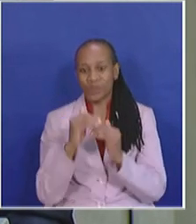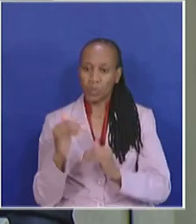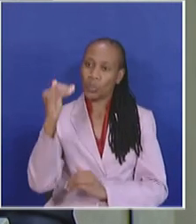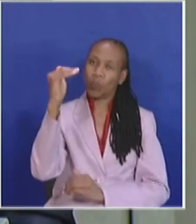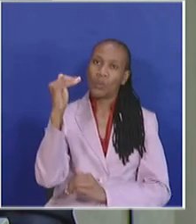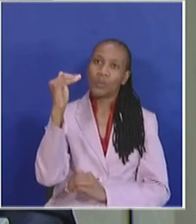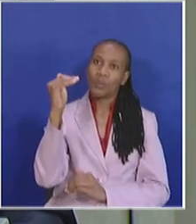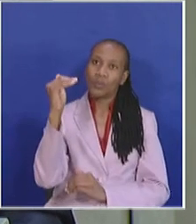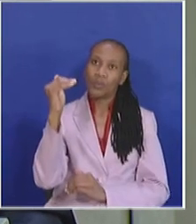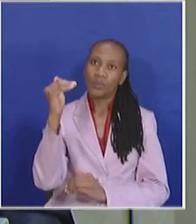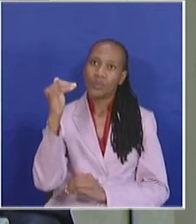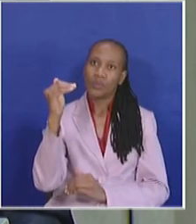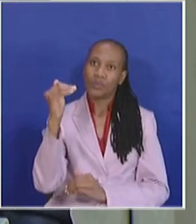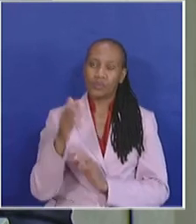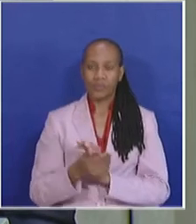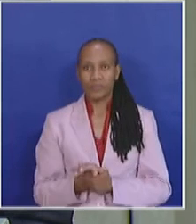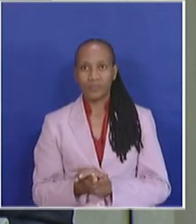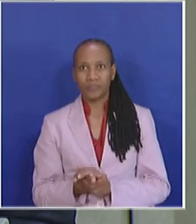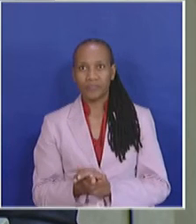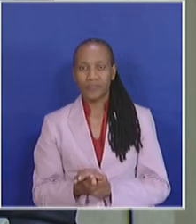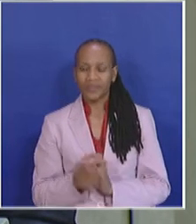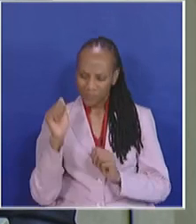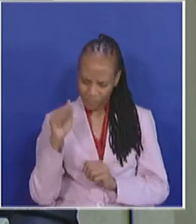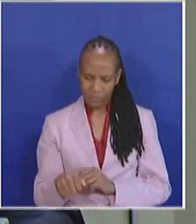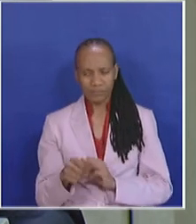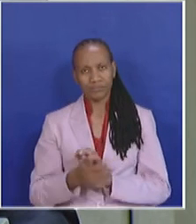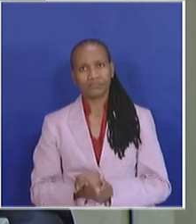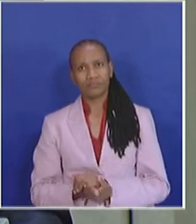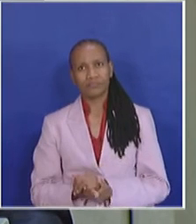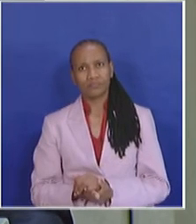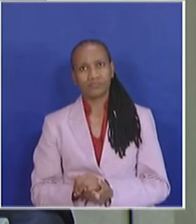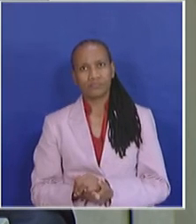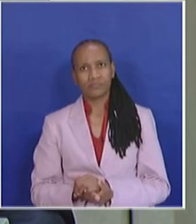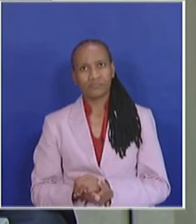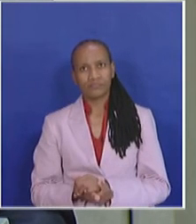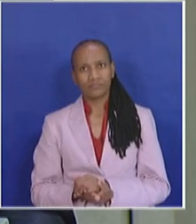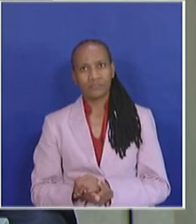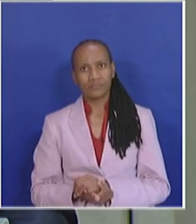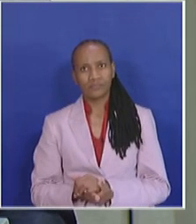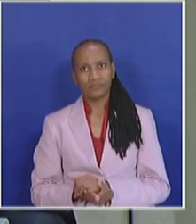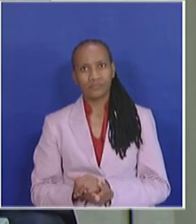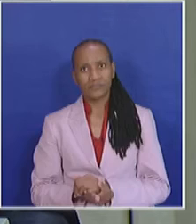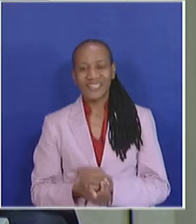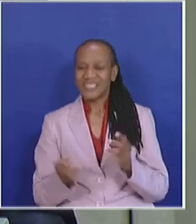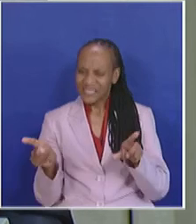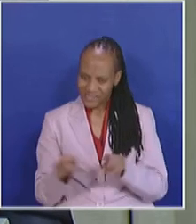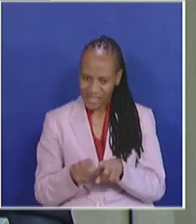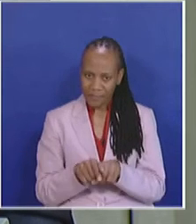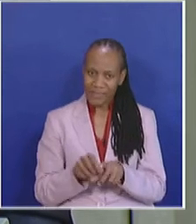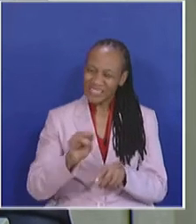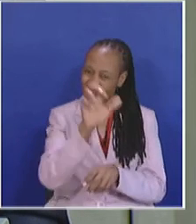fees, exorbitant fees, must be attended. And even the students of South Africa